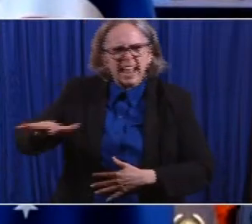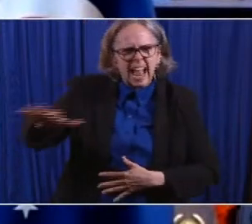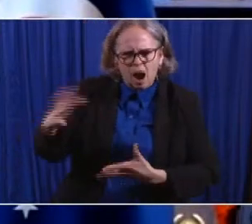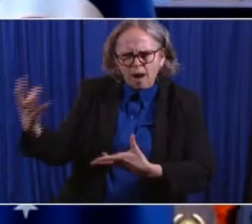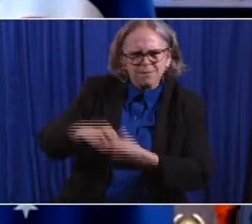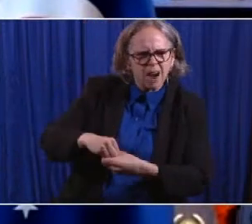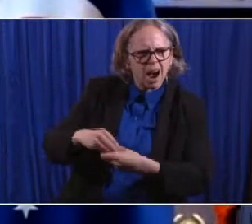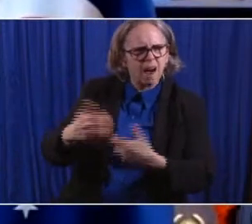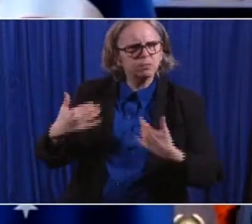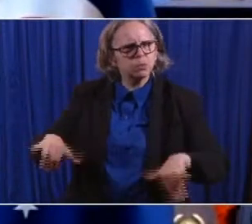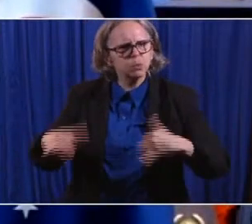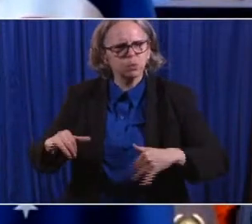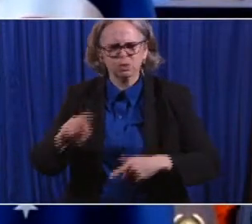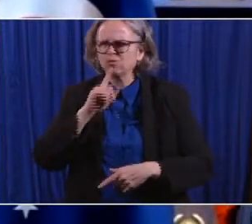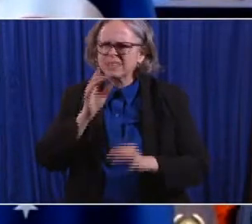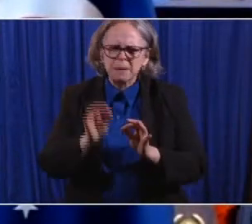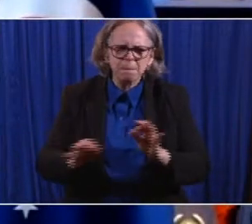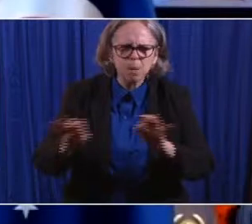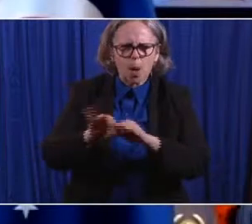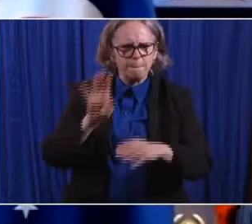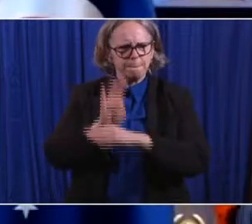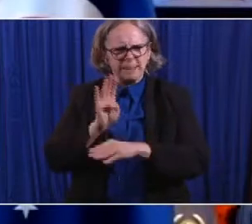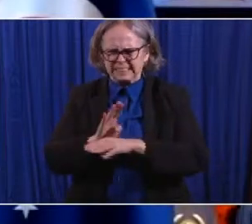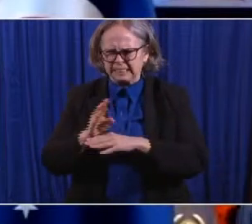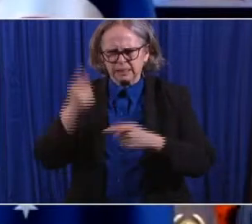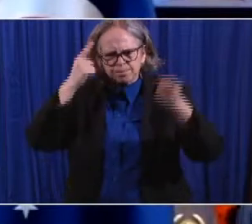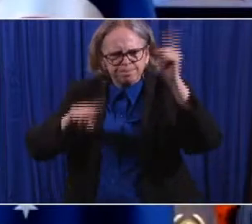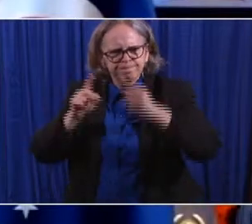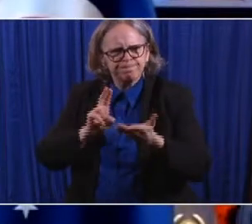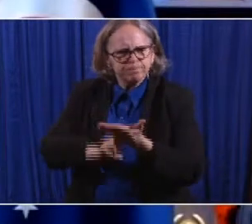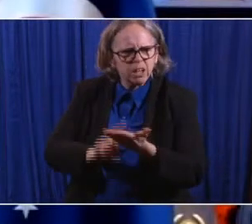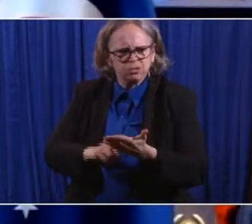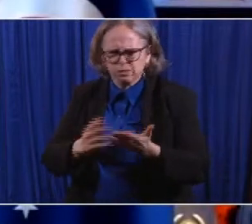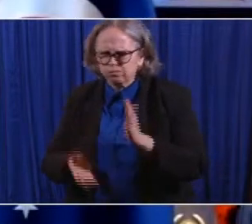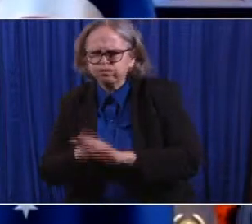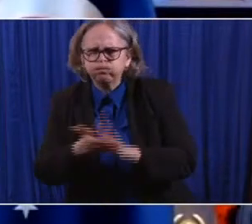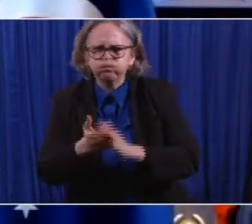done, and we're able to get the number one